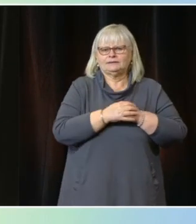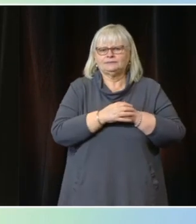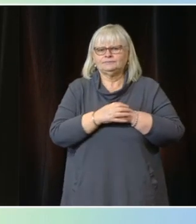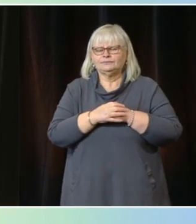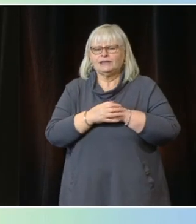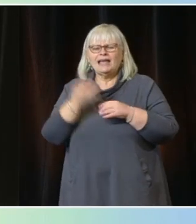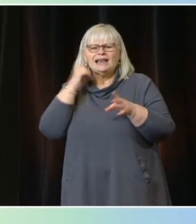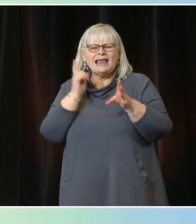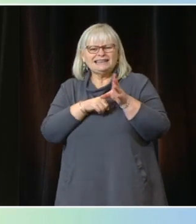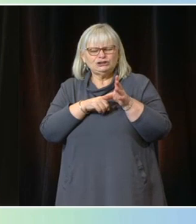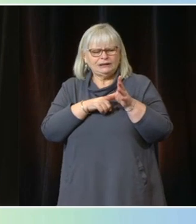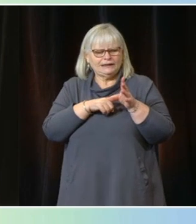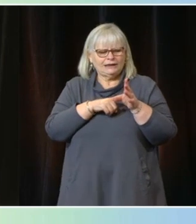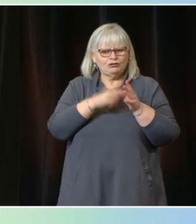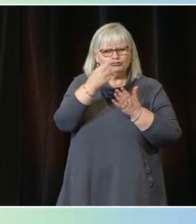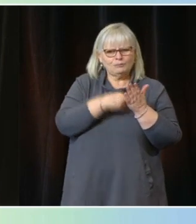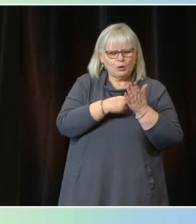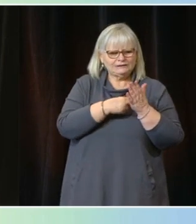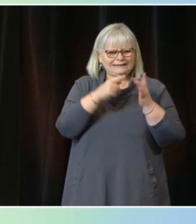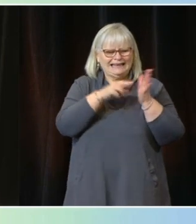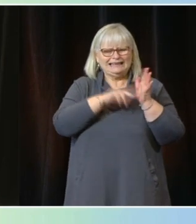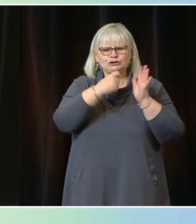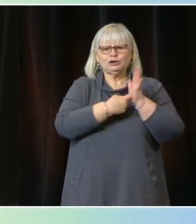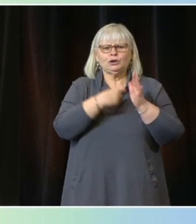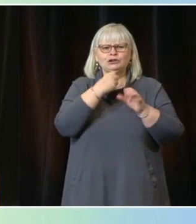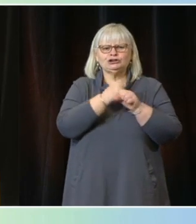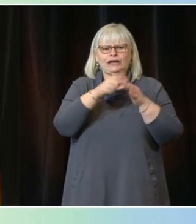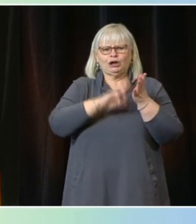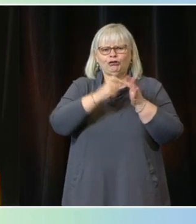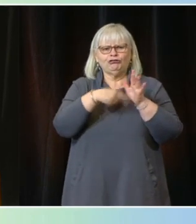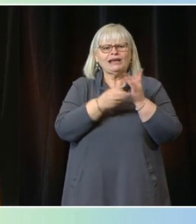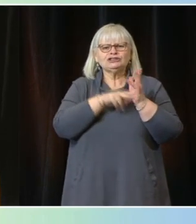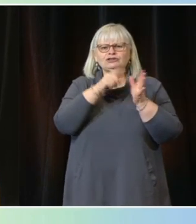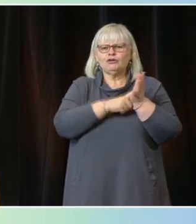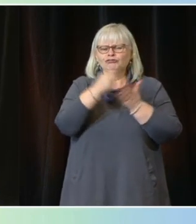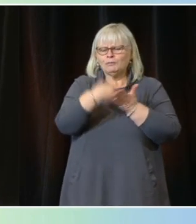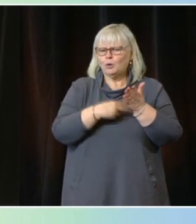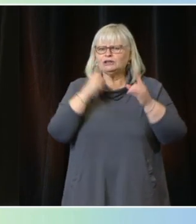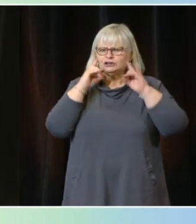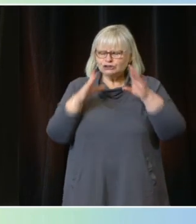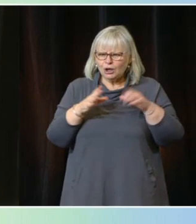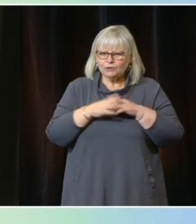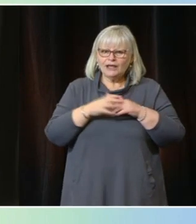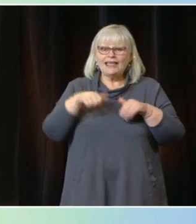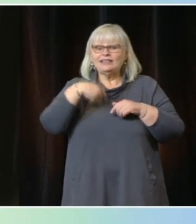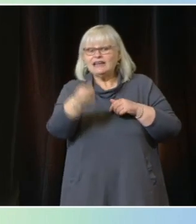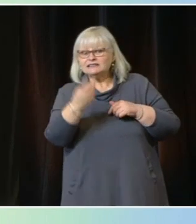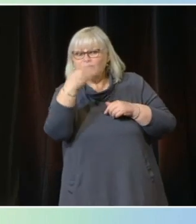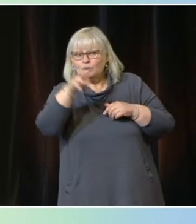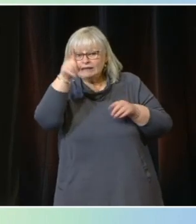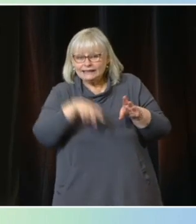intergenerational report showed real GDP growing at 2.6 percent over the next 40 years compared to the historical average